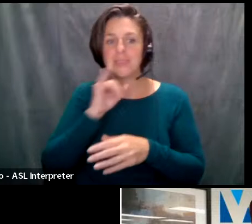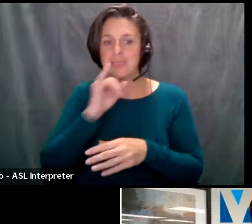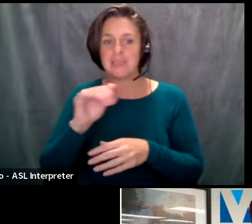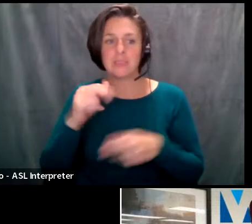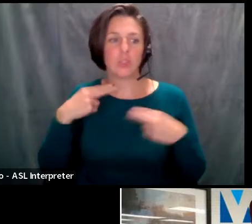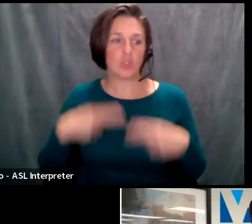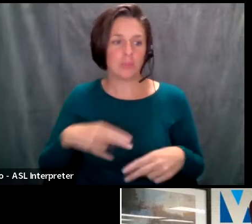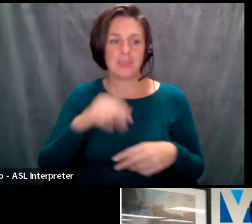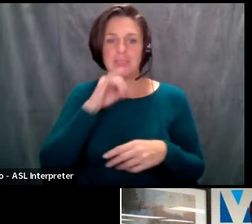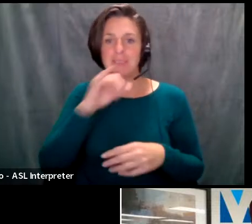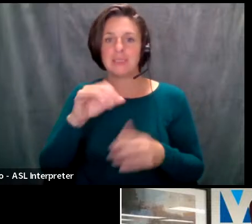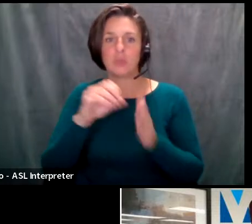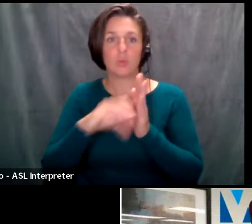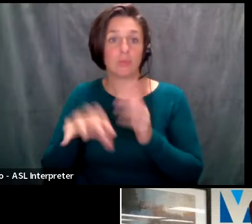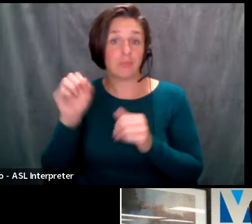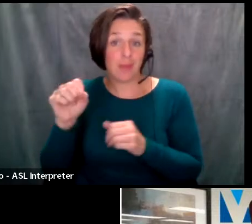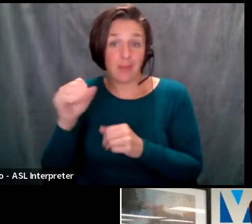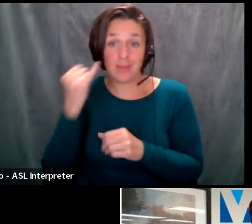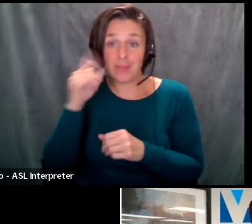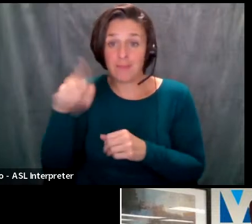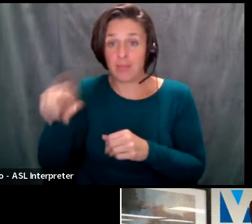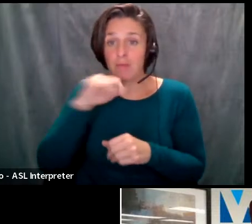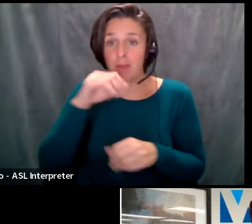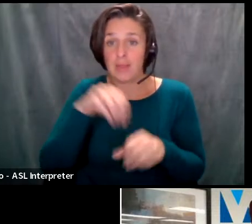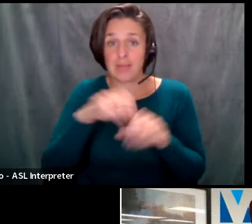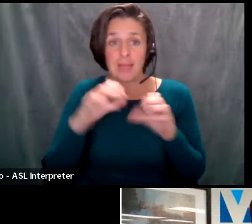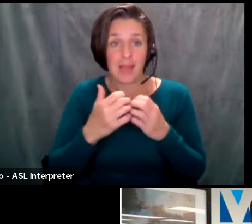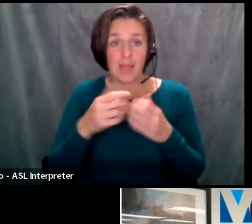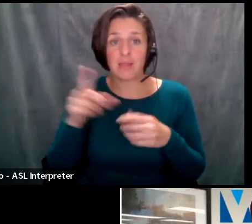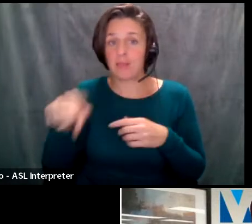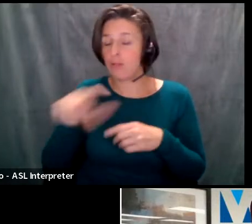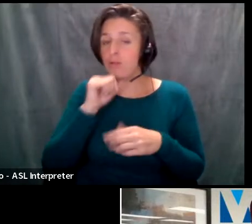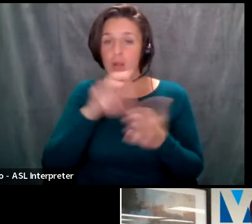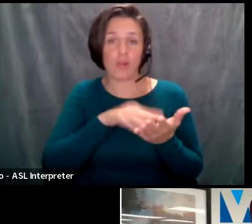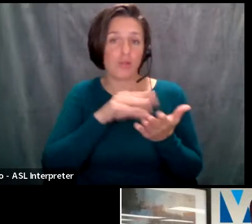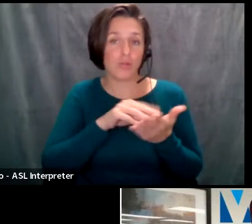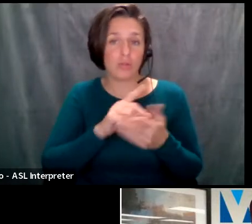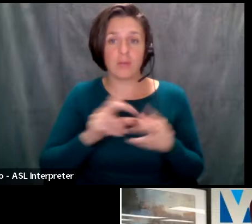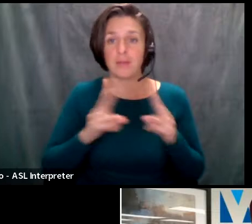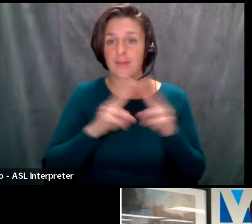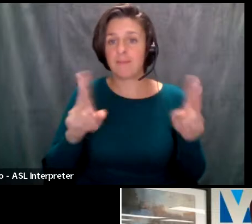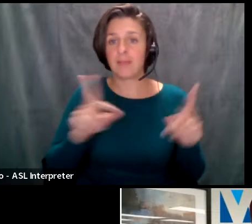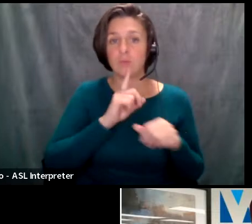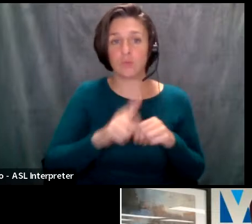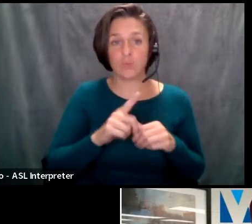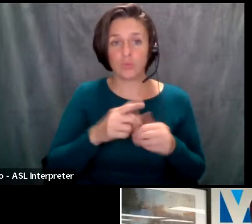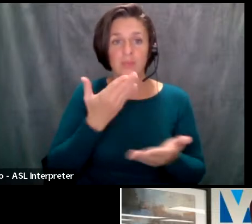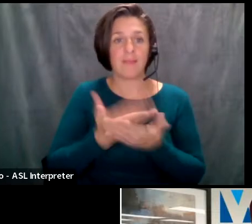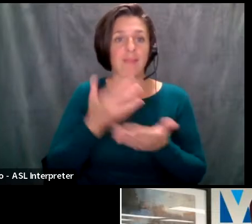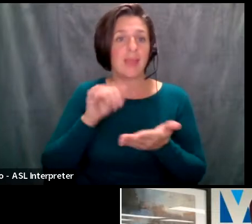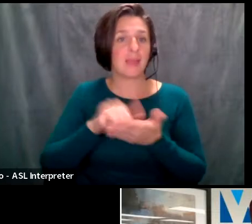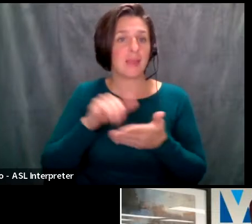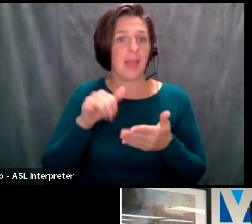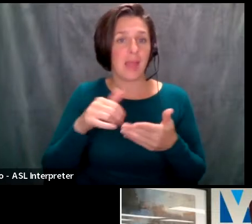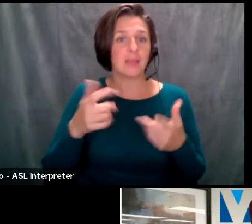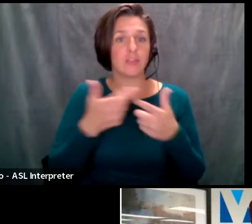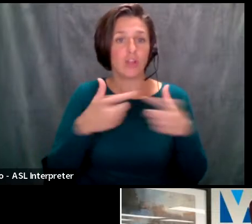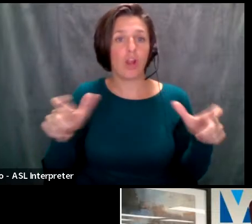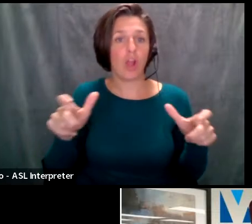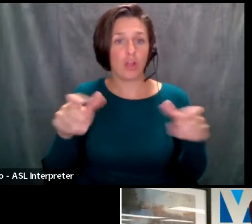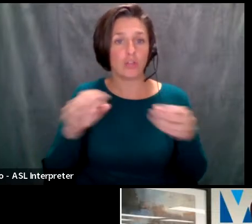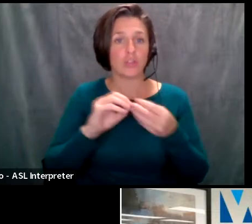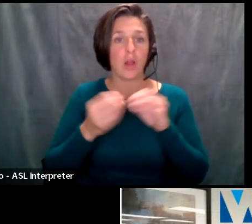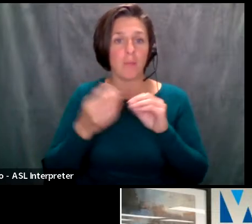yeah, if they're not in class, they're not learning. That's very true. The fact that there's a large number of